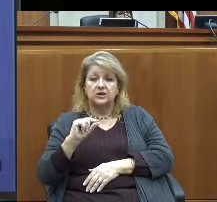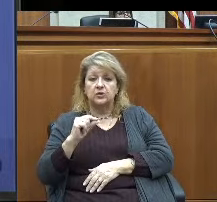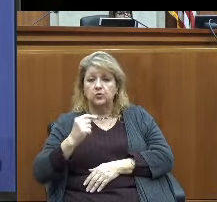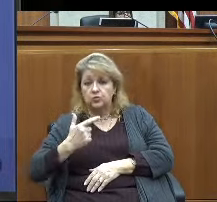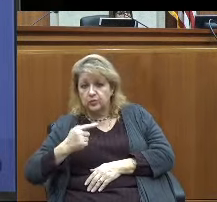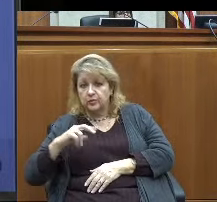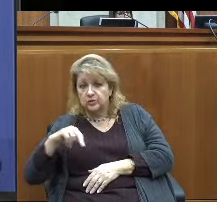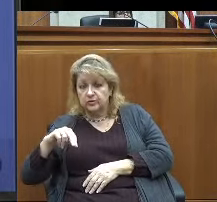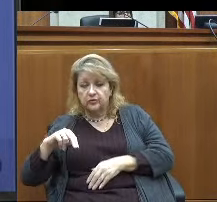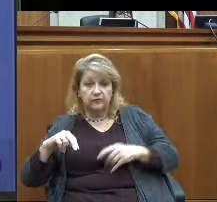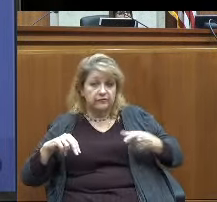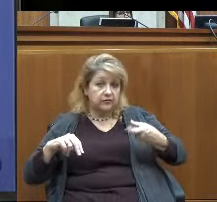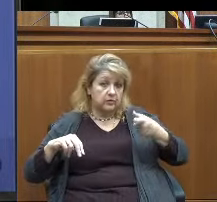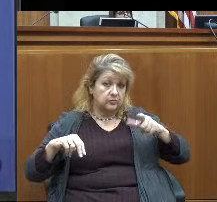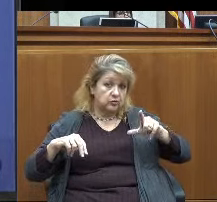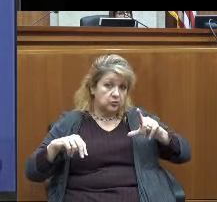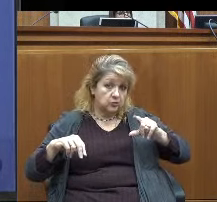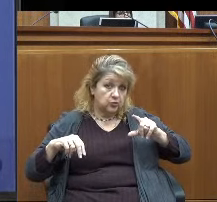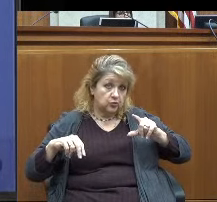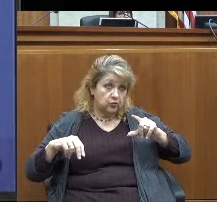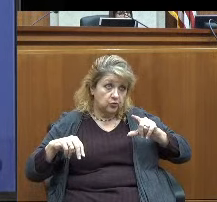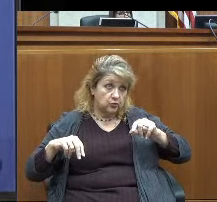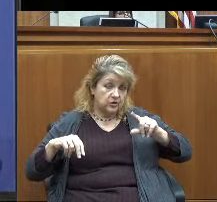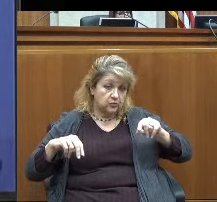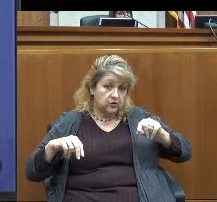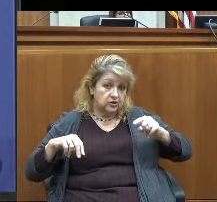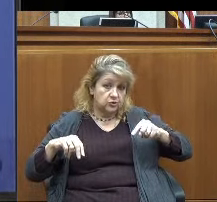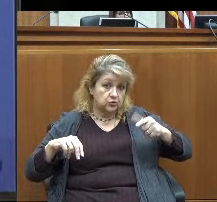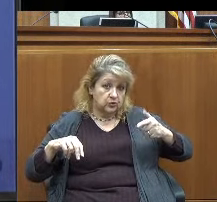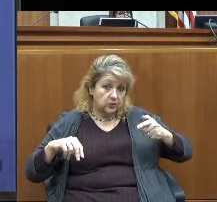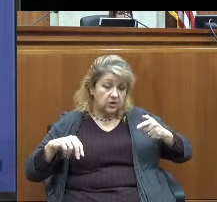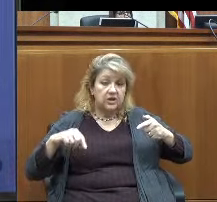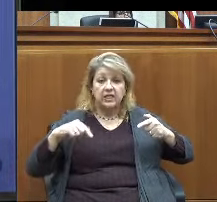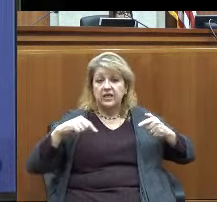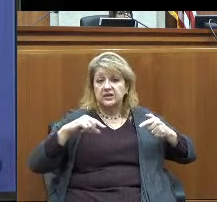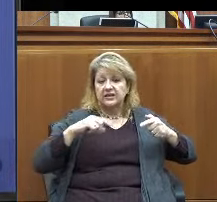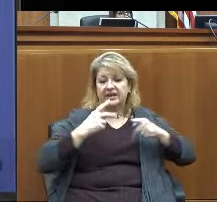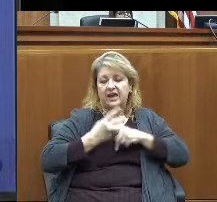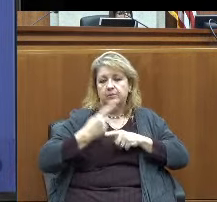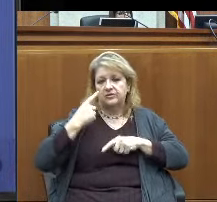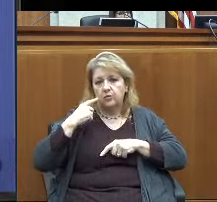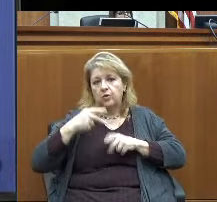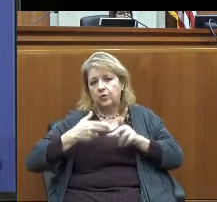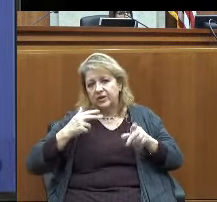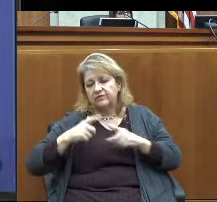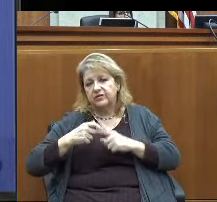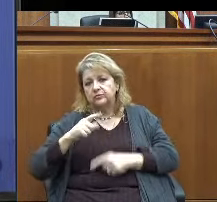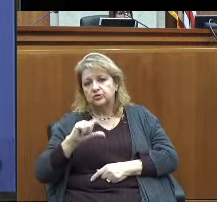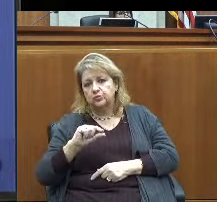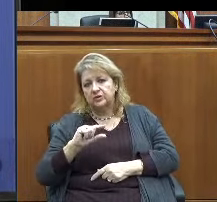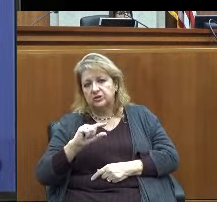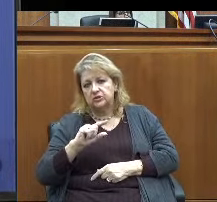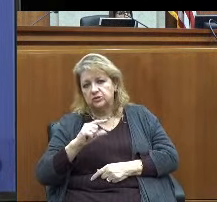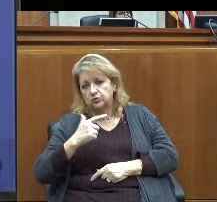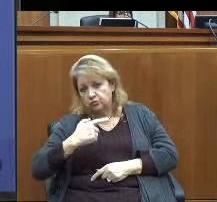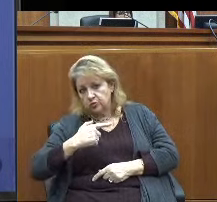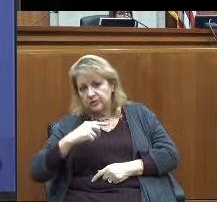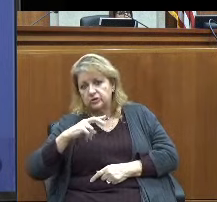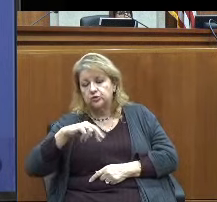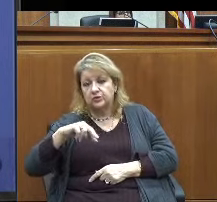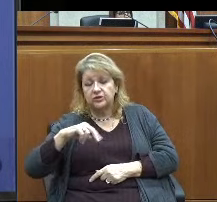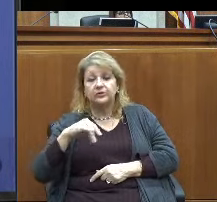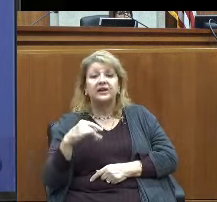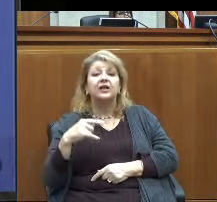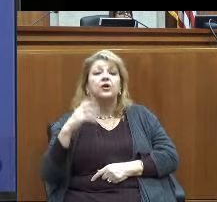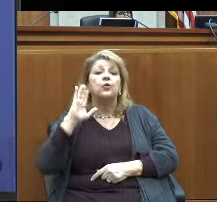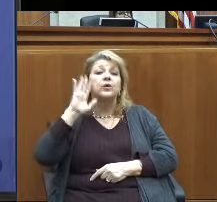departure and retention data for last school year will not be available until after this year's October 1 reporting deadline around